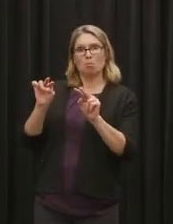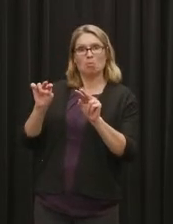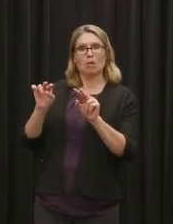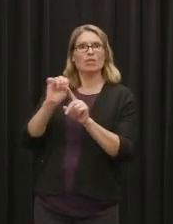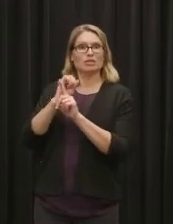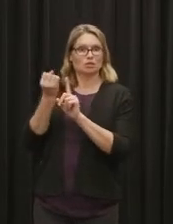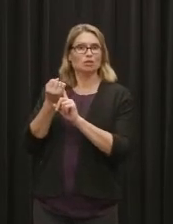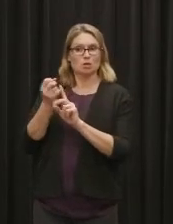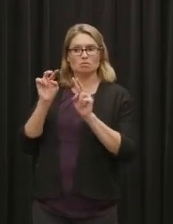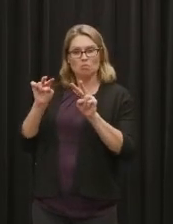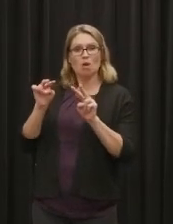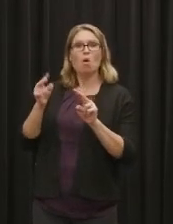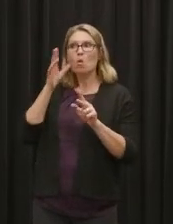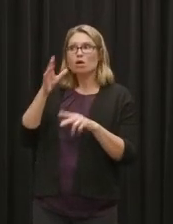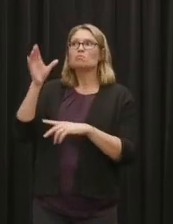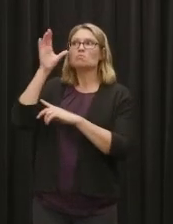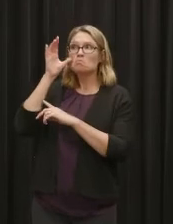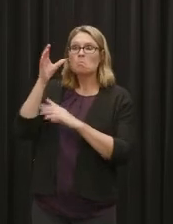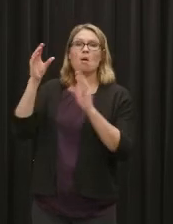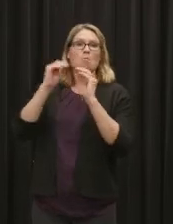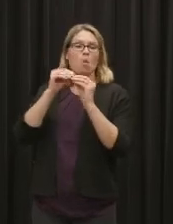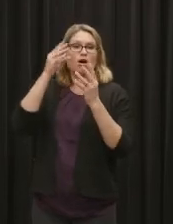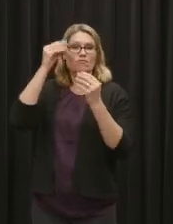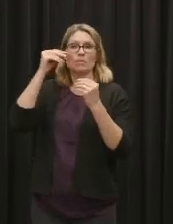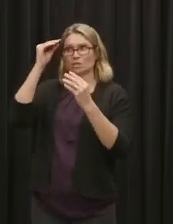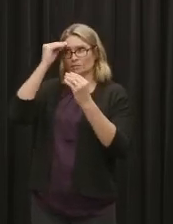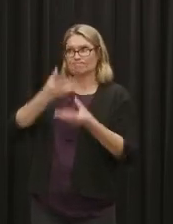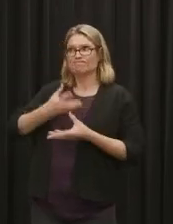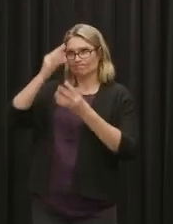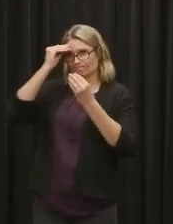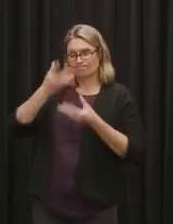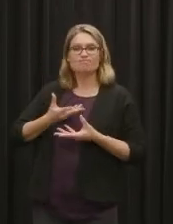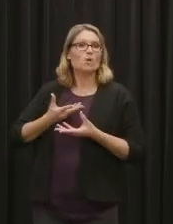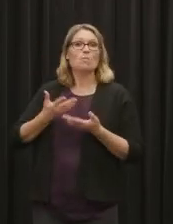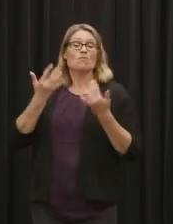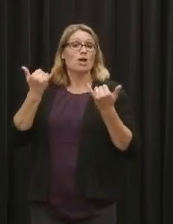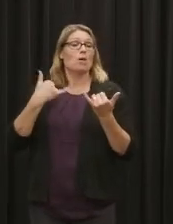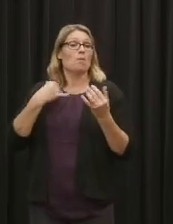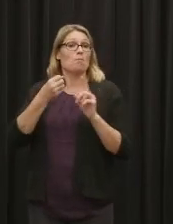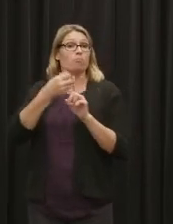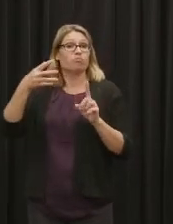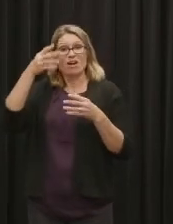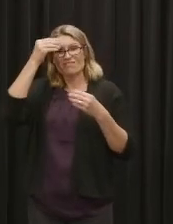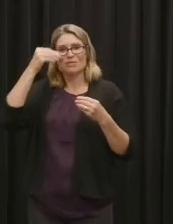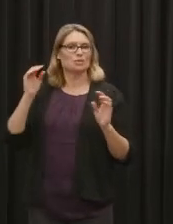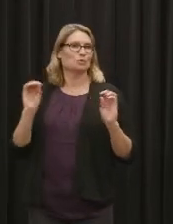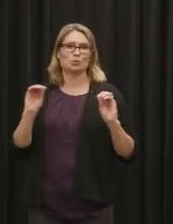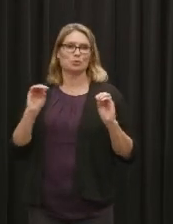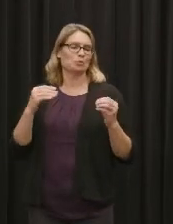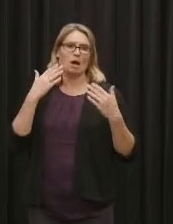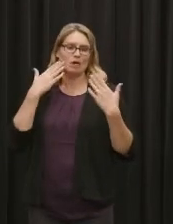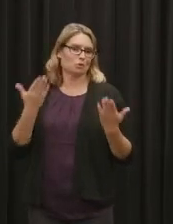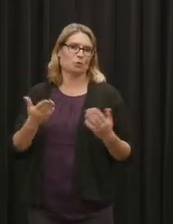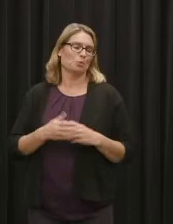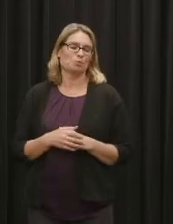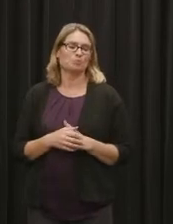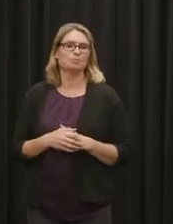keep listening for more information on that. But I don't have any other details at this time, other than I'm aware those conversations have taken